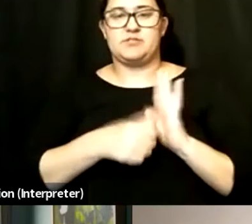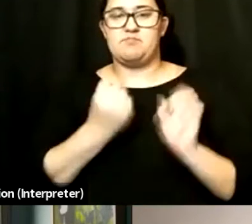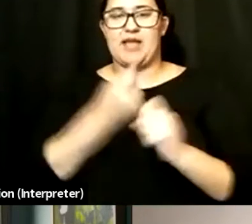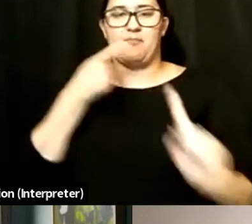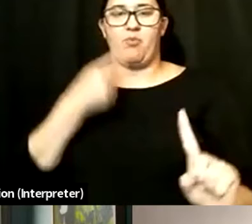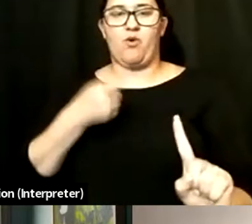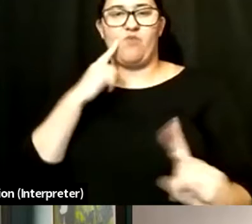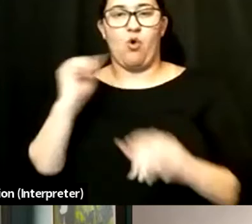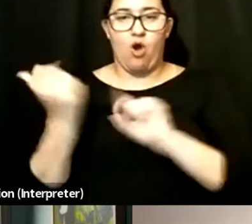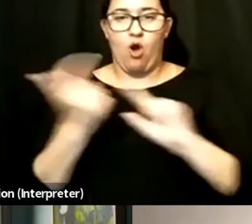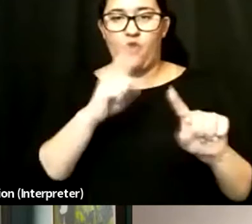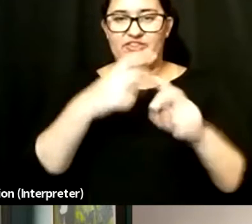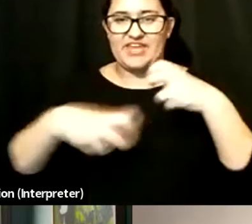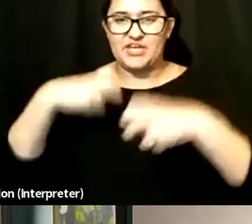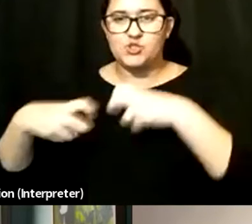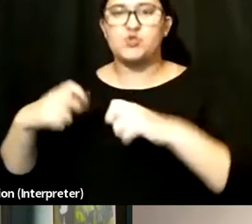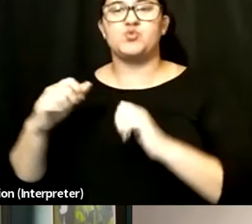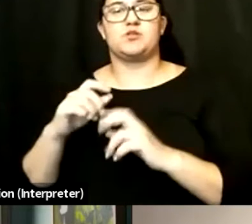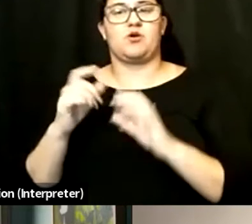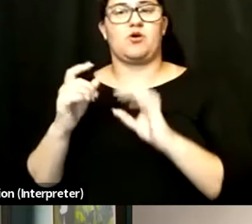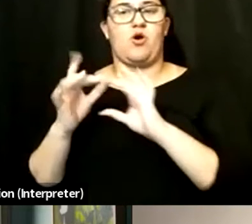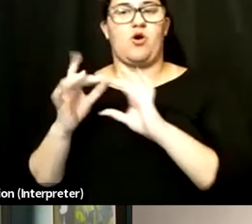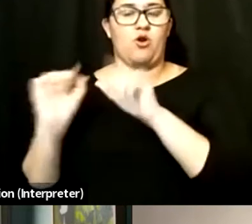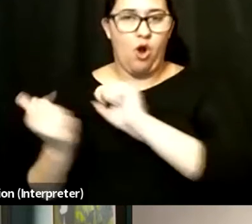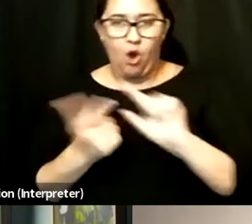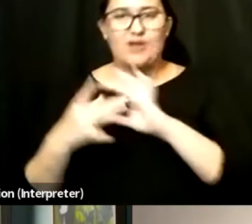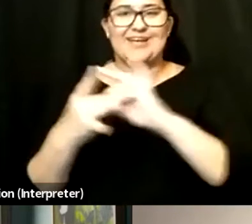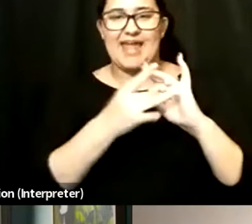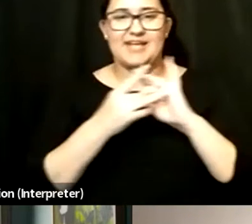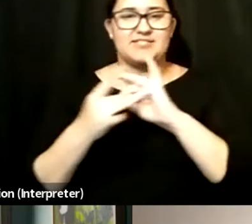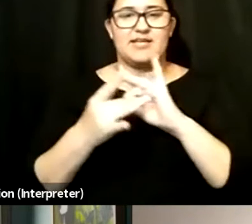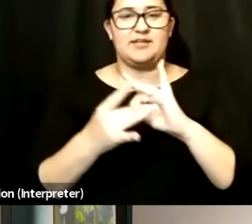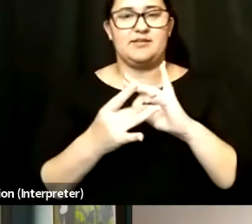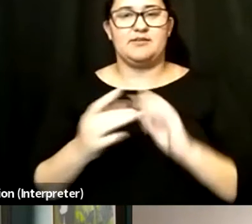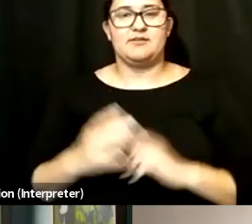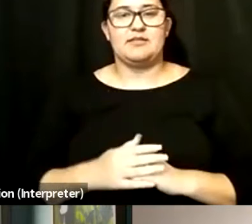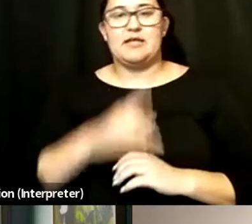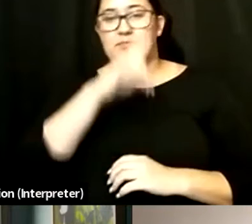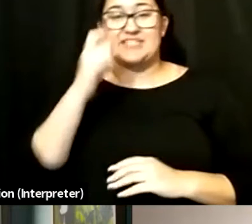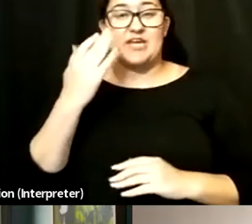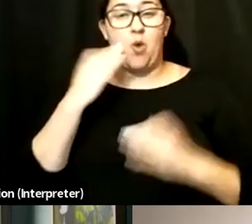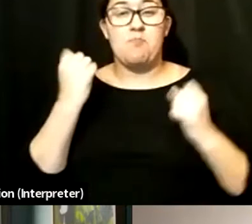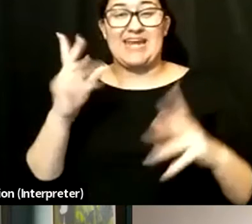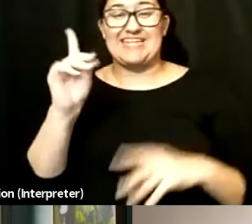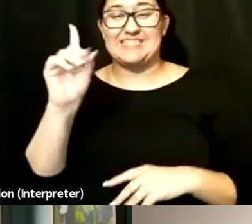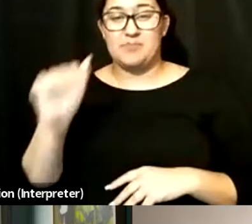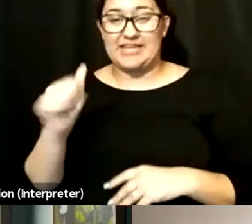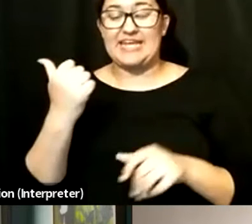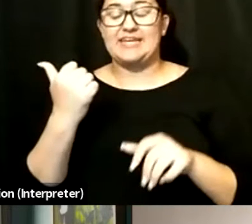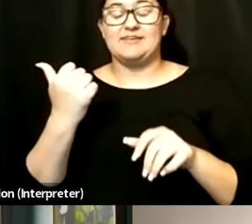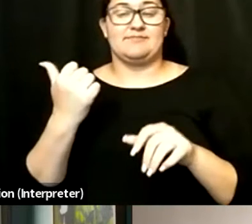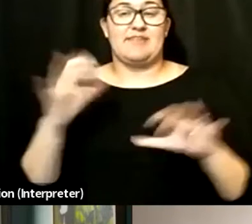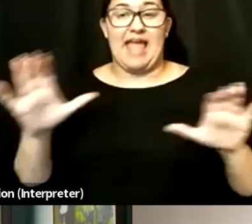these issues are intersectional with disability, because we are the only group, and as disabled advocates, I can tell you, everybody in this room hates saying this, but